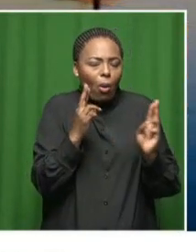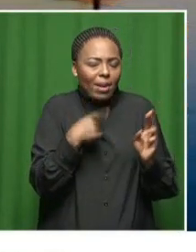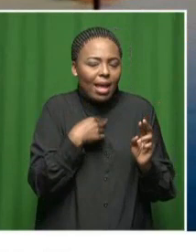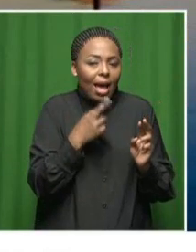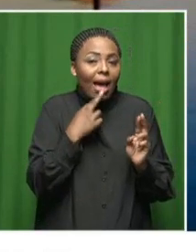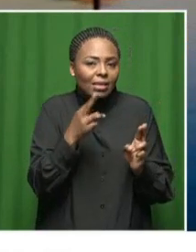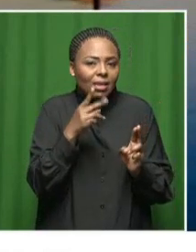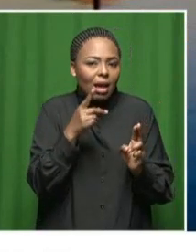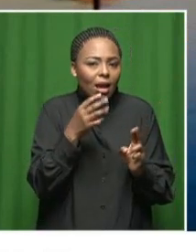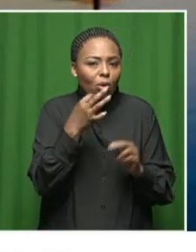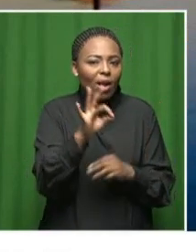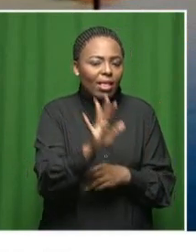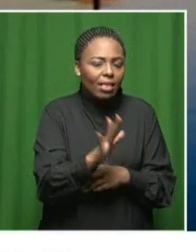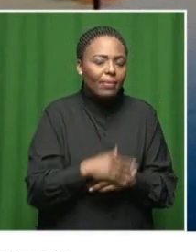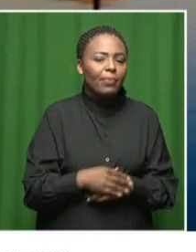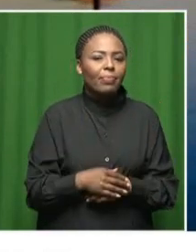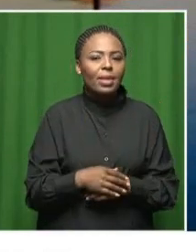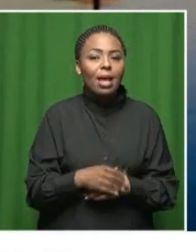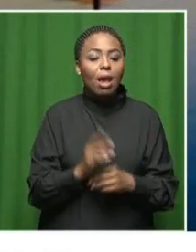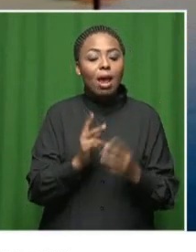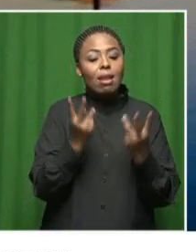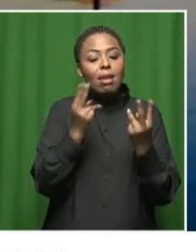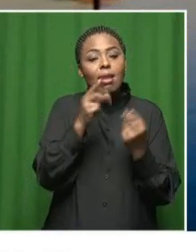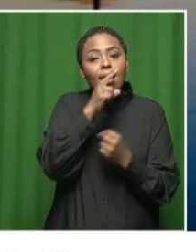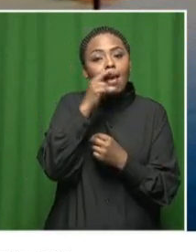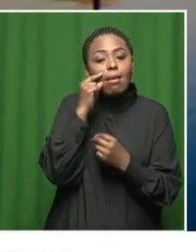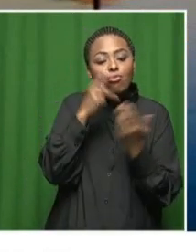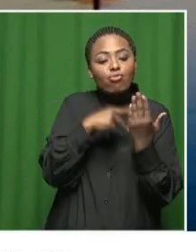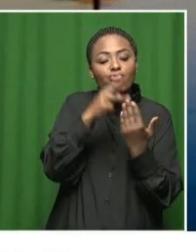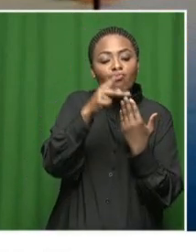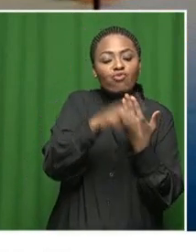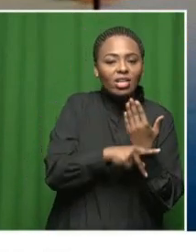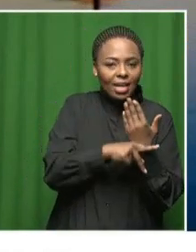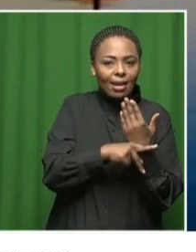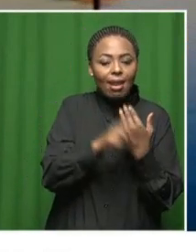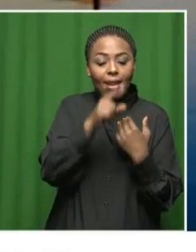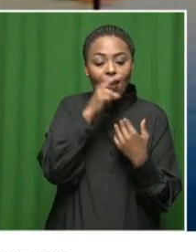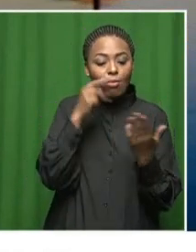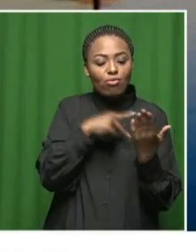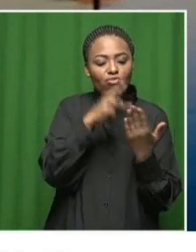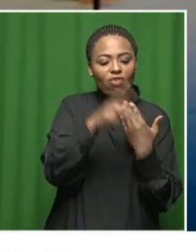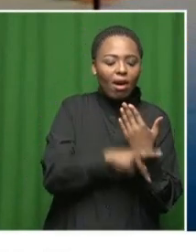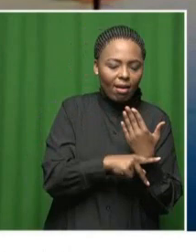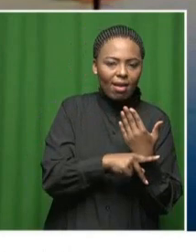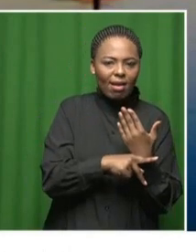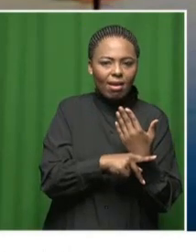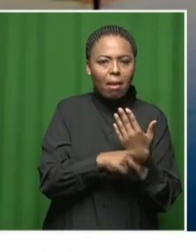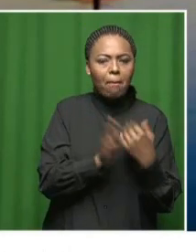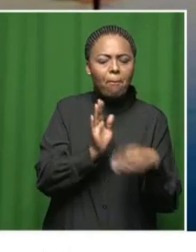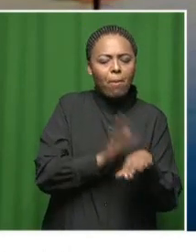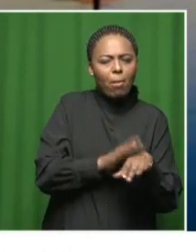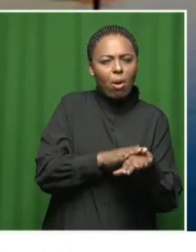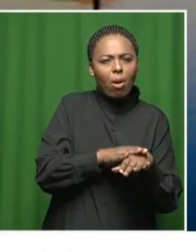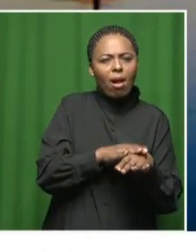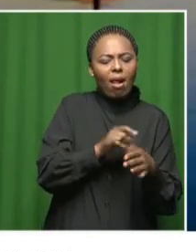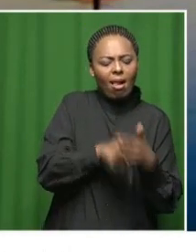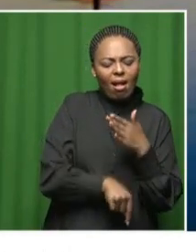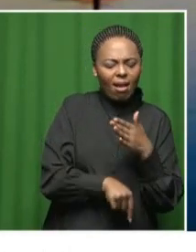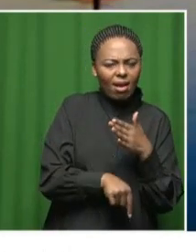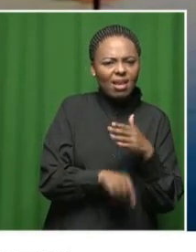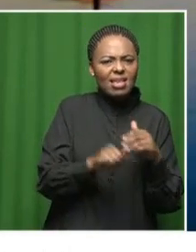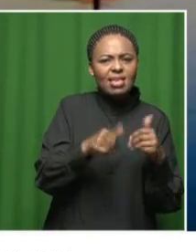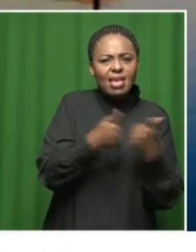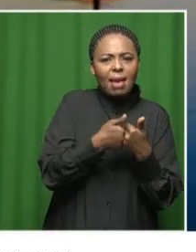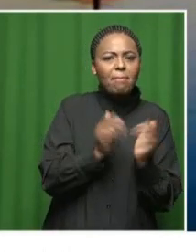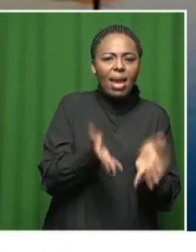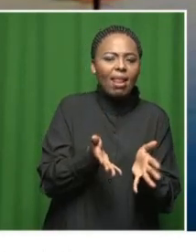the name of the projects implies, there's actually a bit more to the gaming industry as well than just